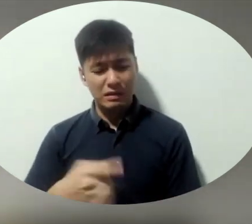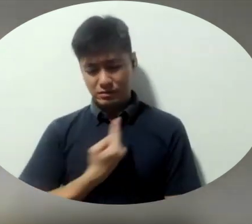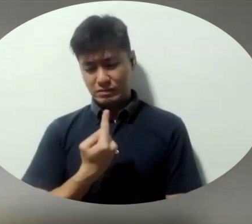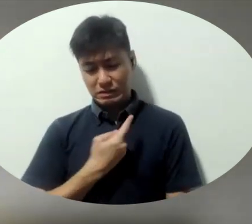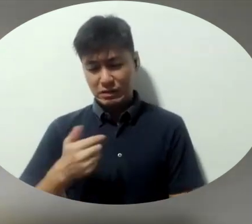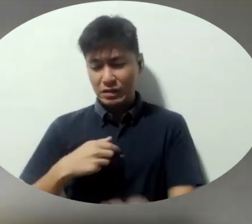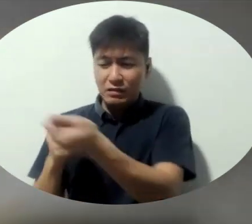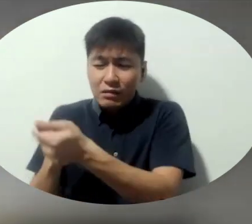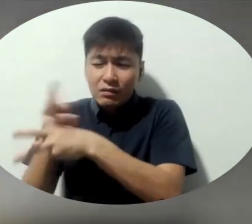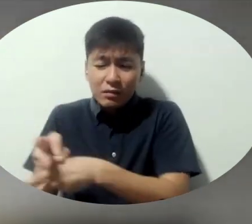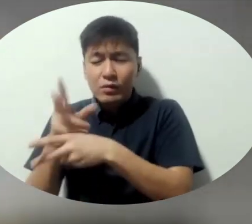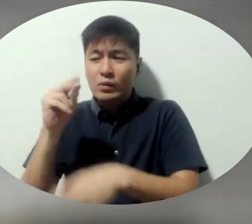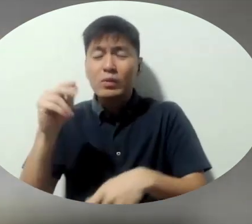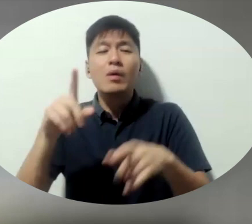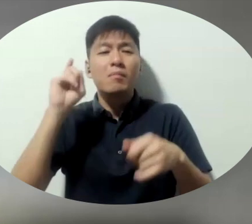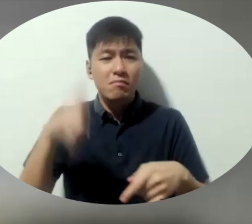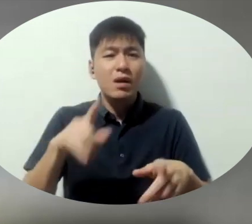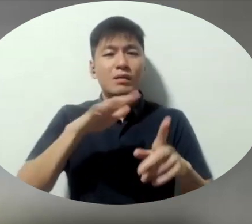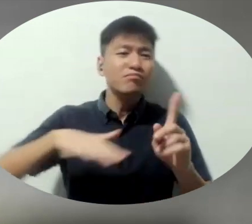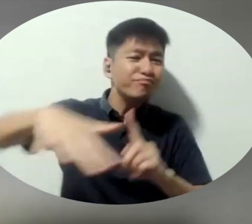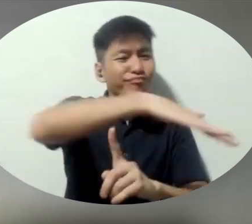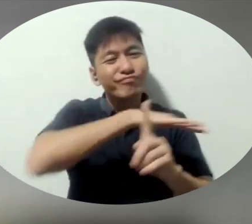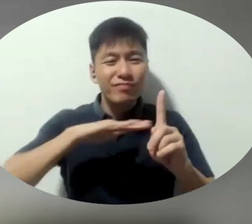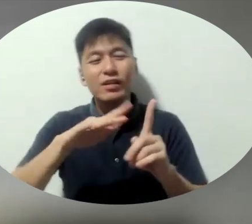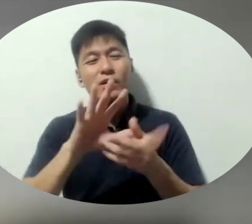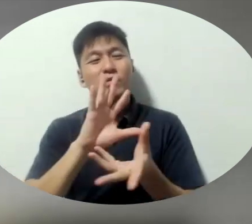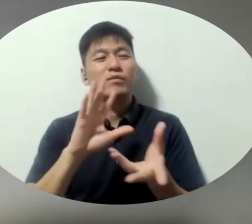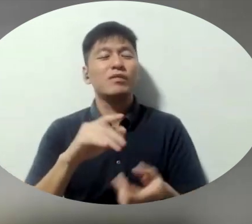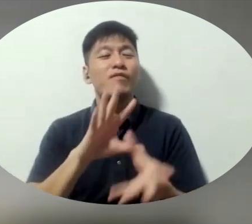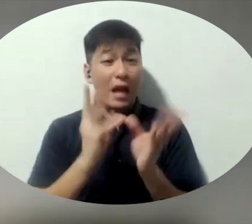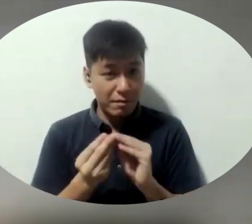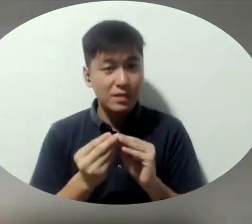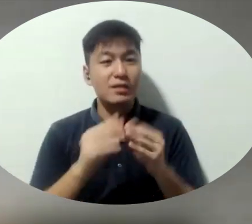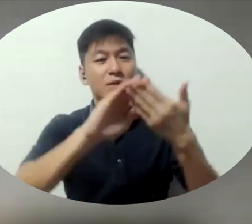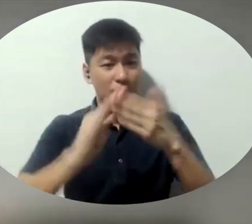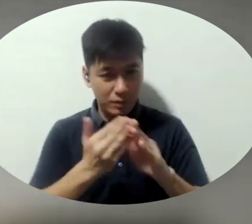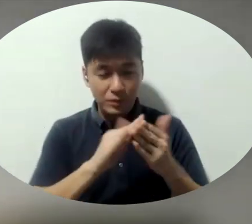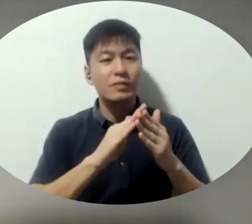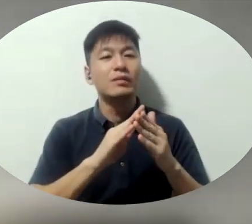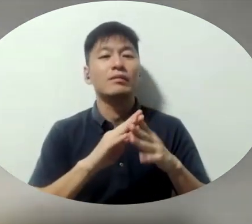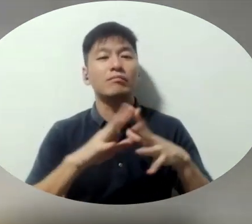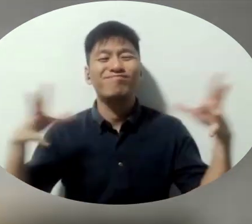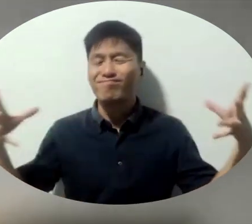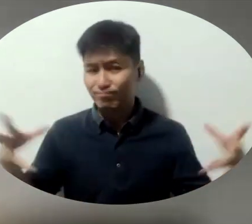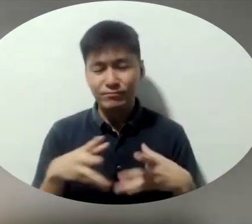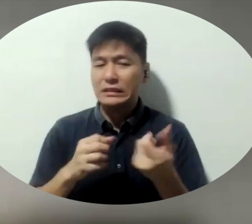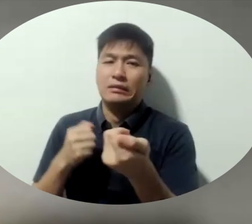the family, the businesses, the community, and then the policies happen. So I think it has to be